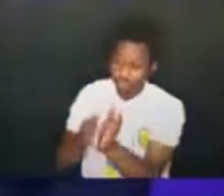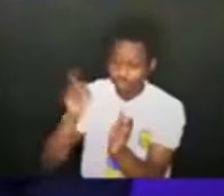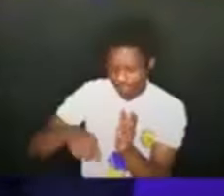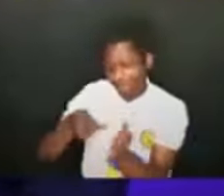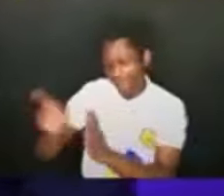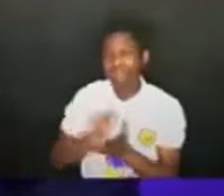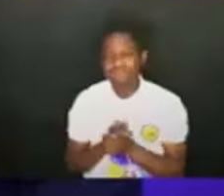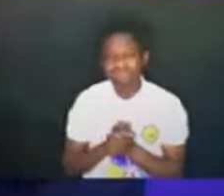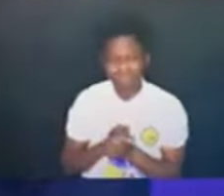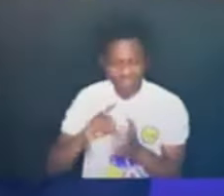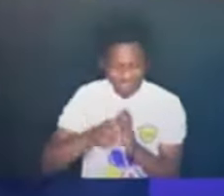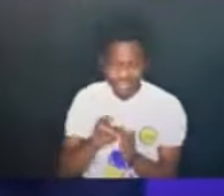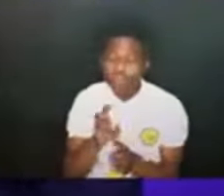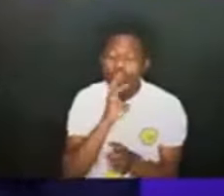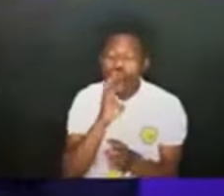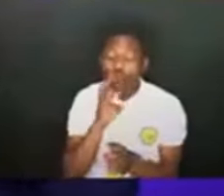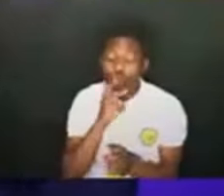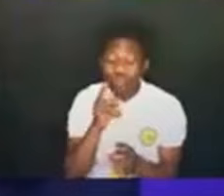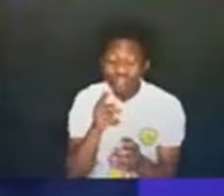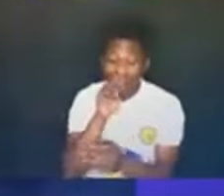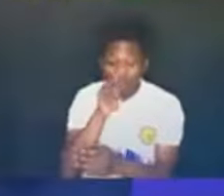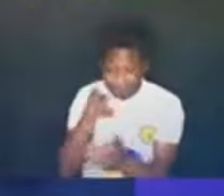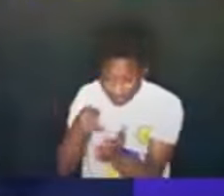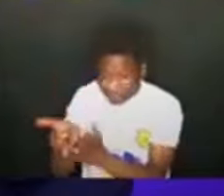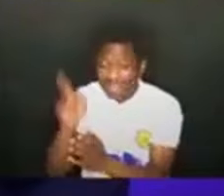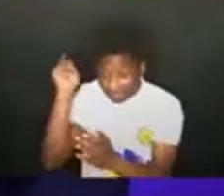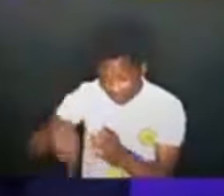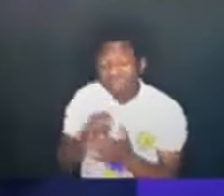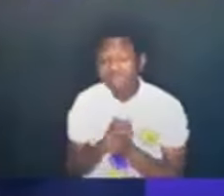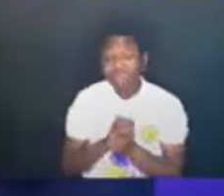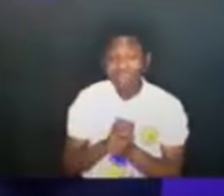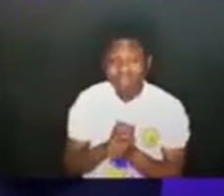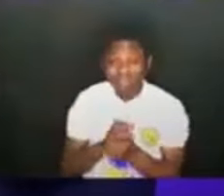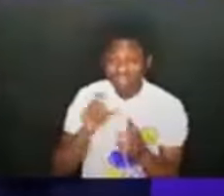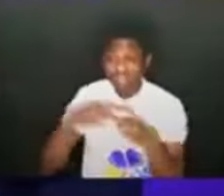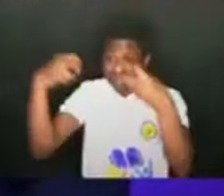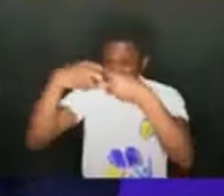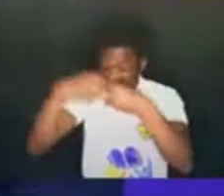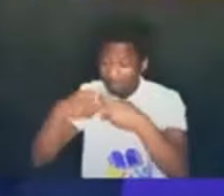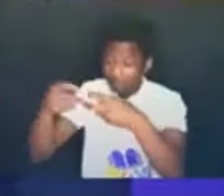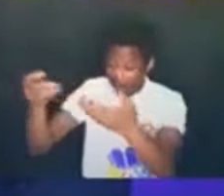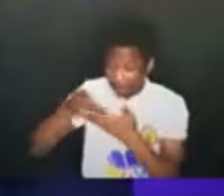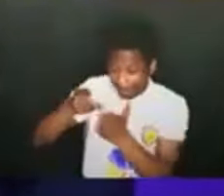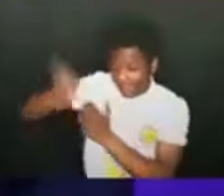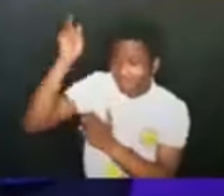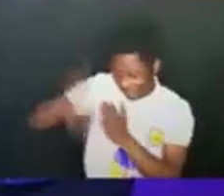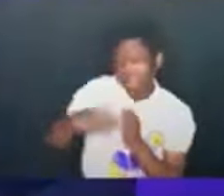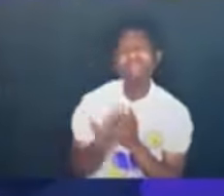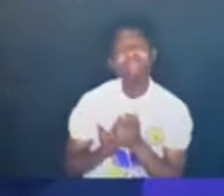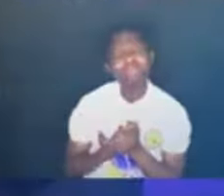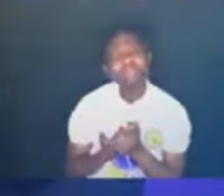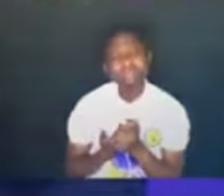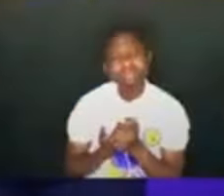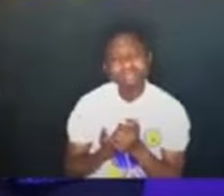when they bring water bill, you shouldn't be complaining. And when they bring the electricity bills, you have to pay.